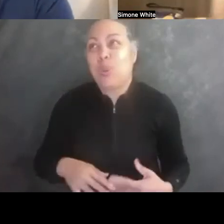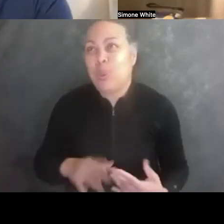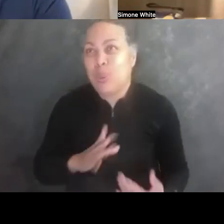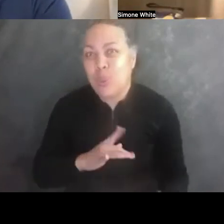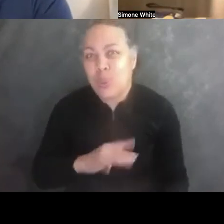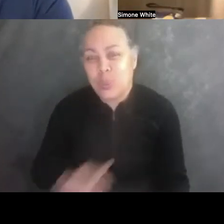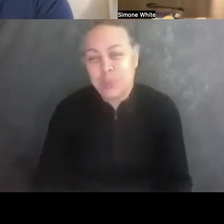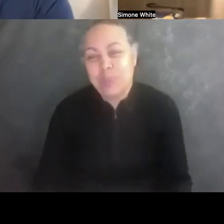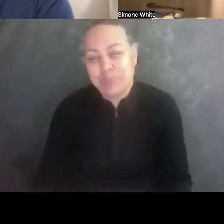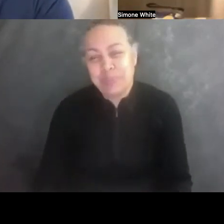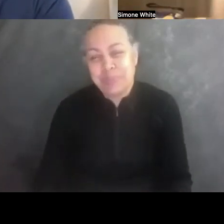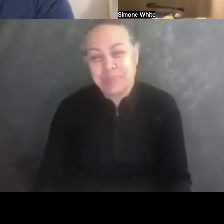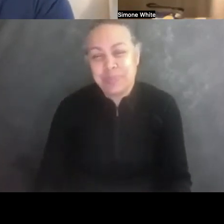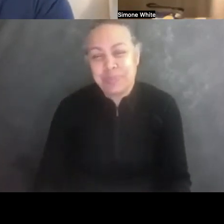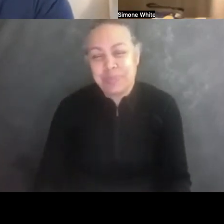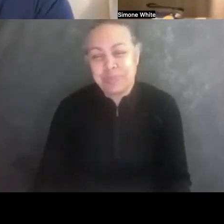So amazing.